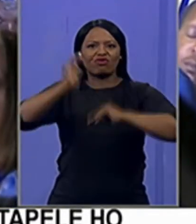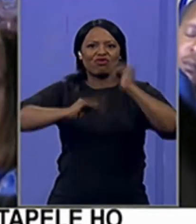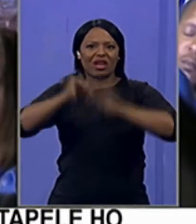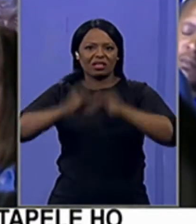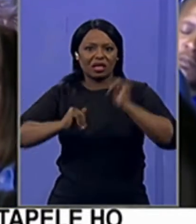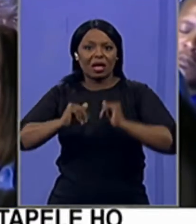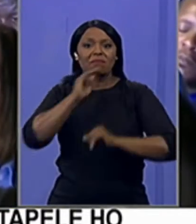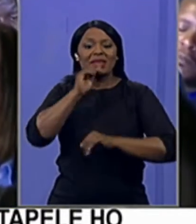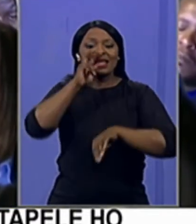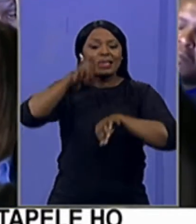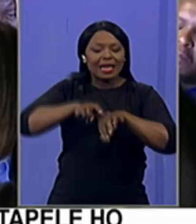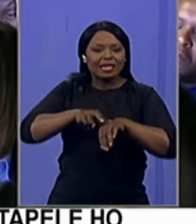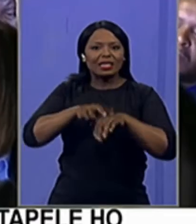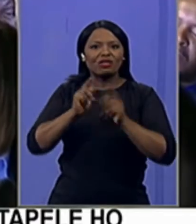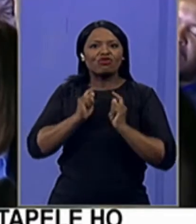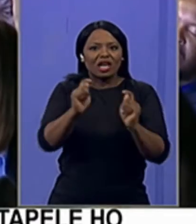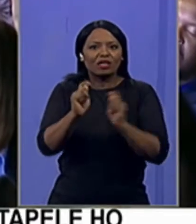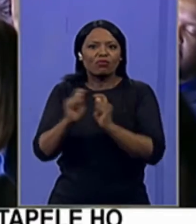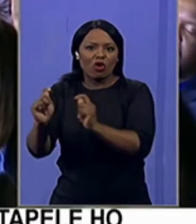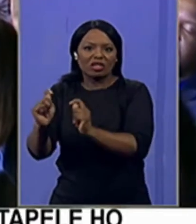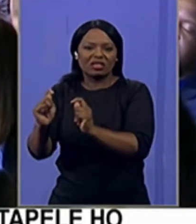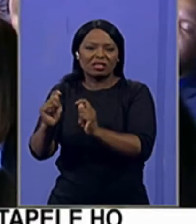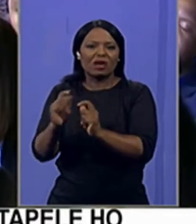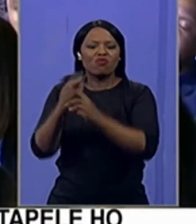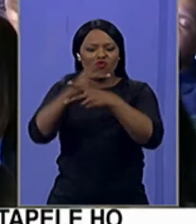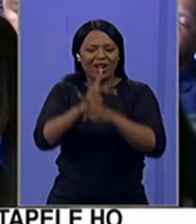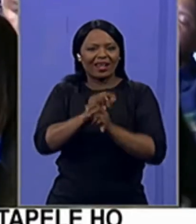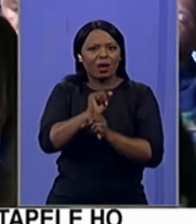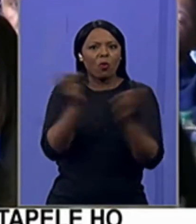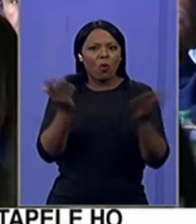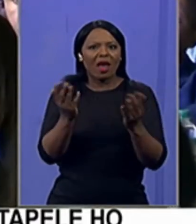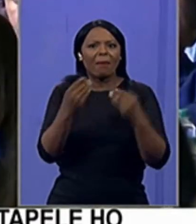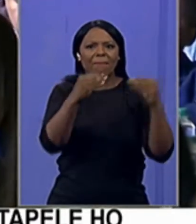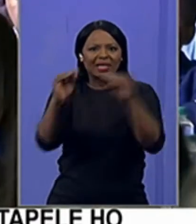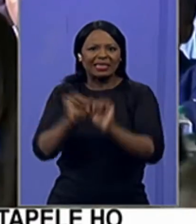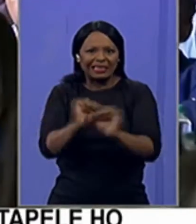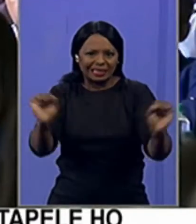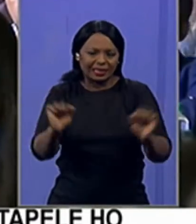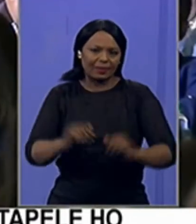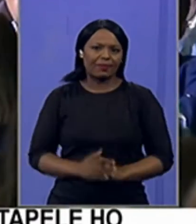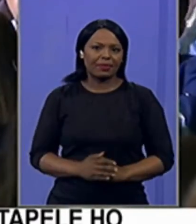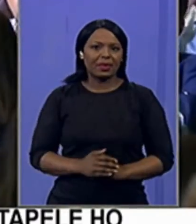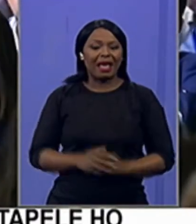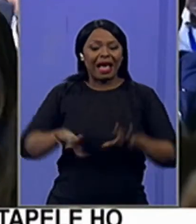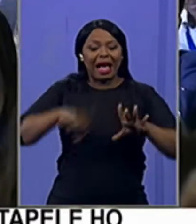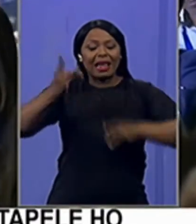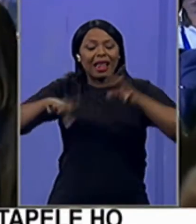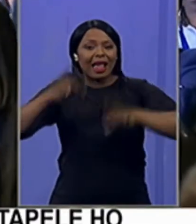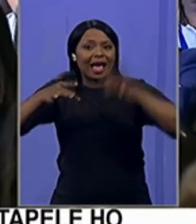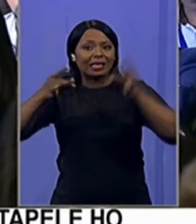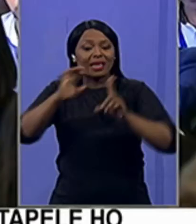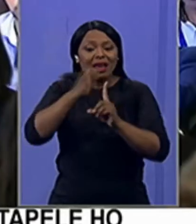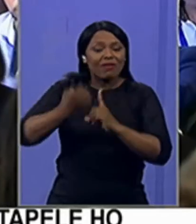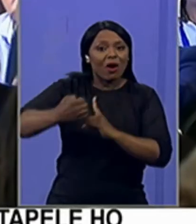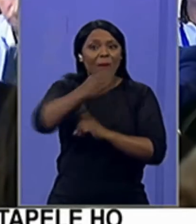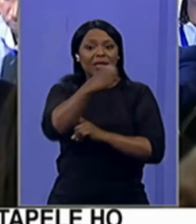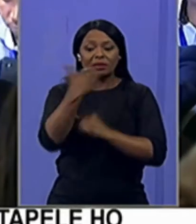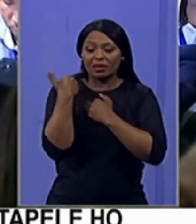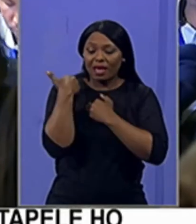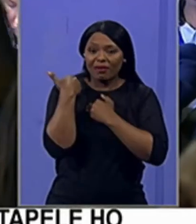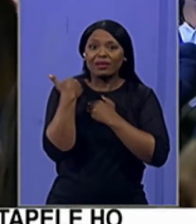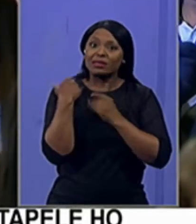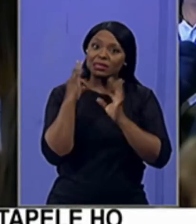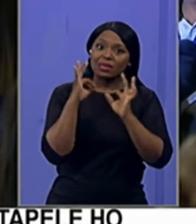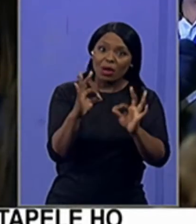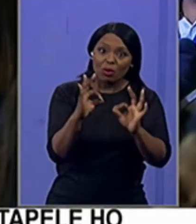transport their products to the market. They analyze whether the environment is safe and